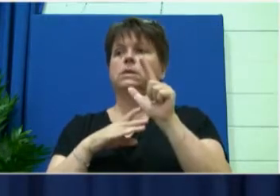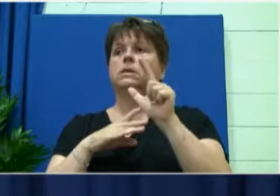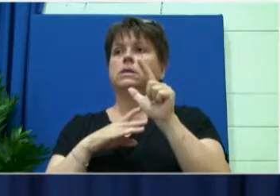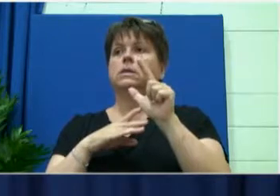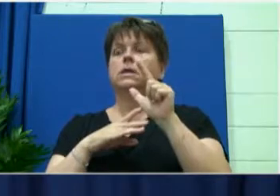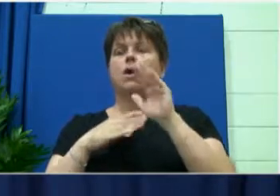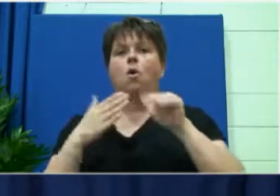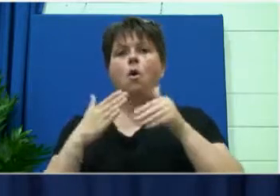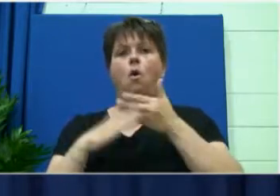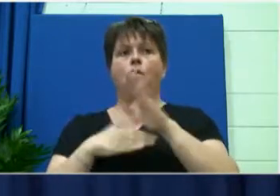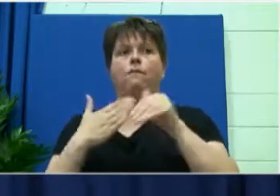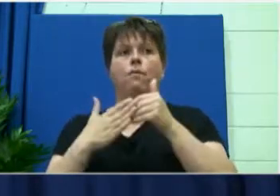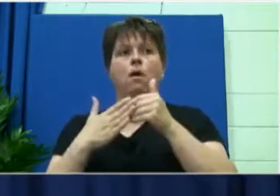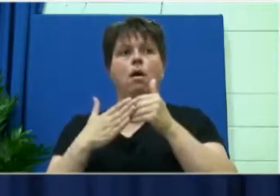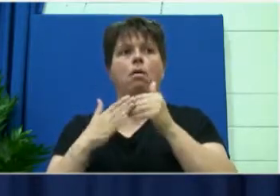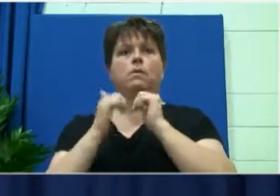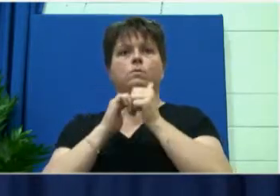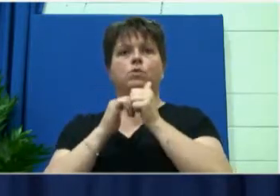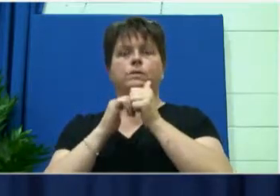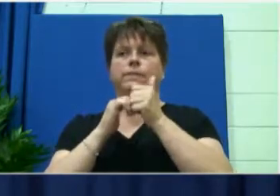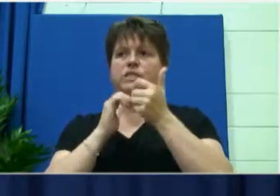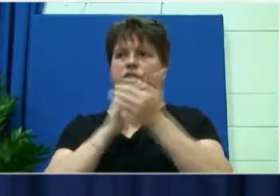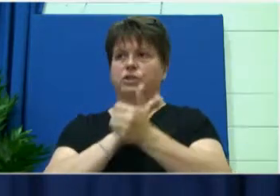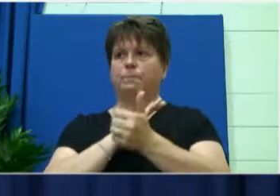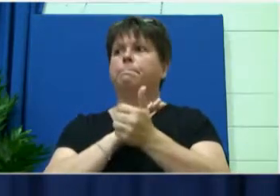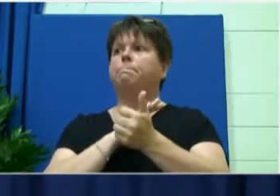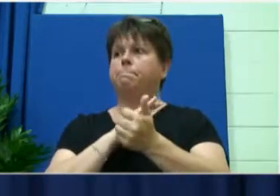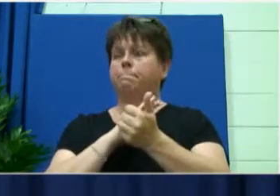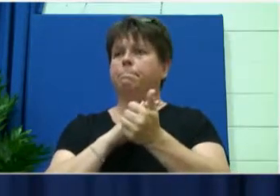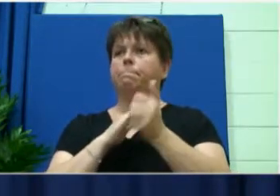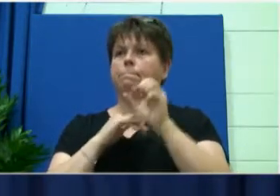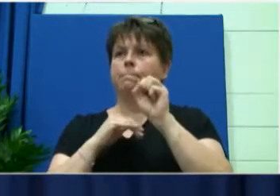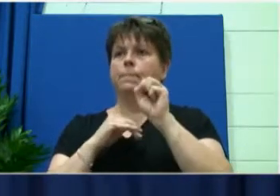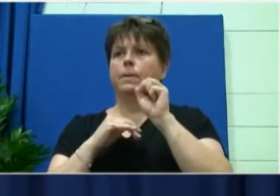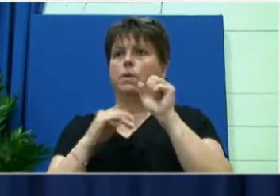won the overall sportsmanship award in that competition.